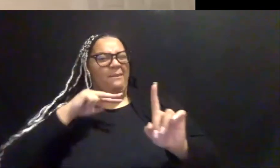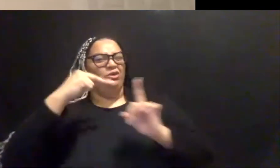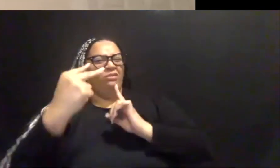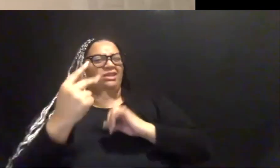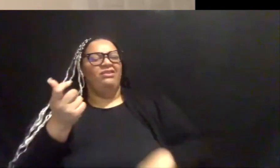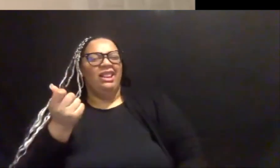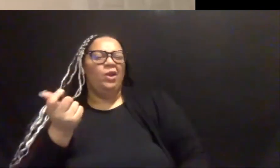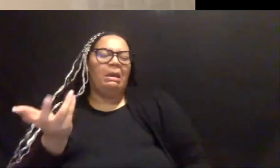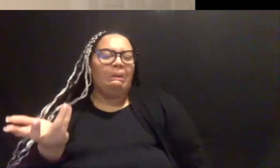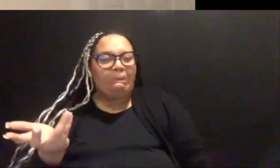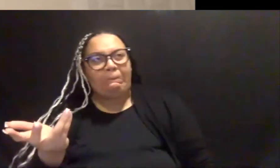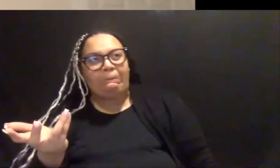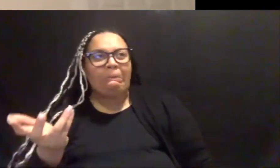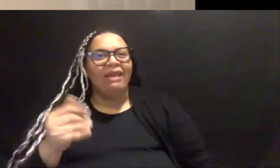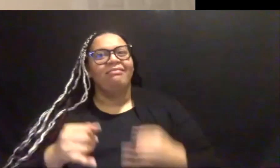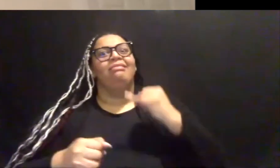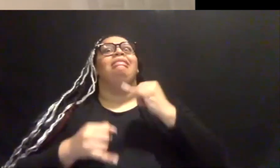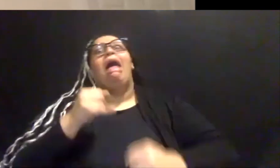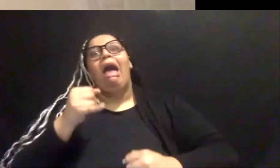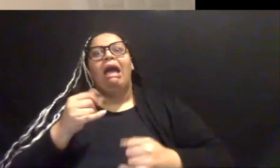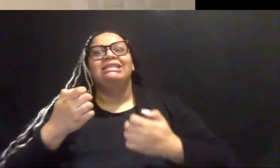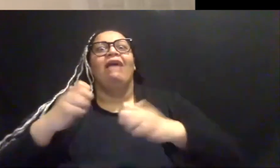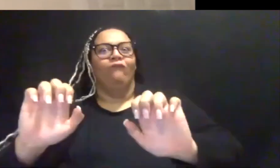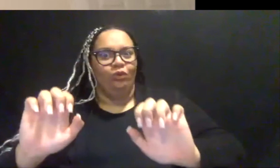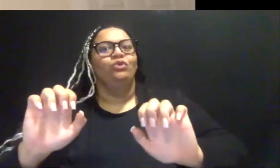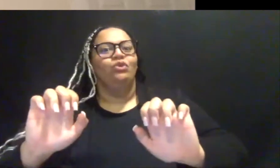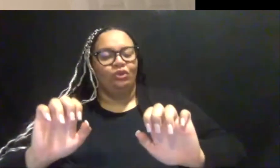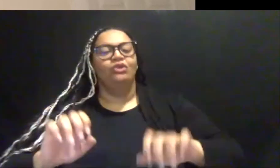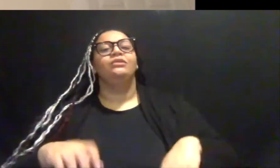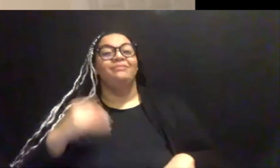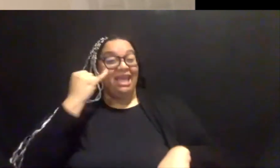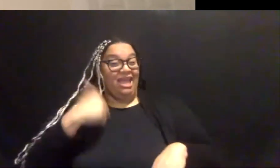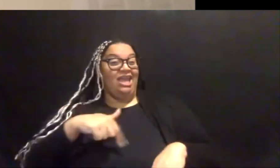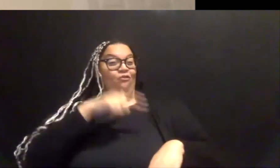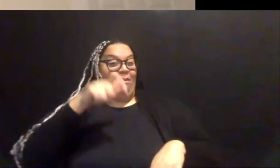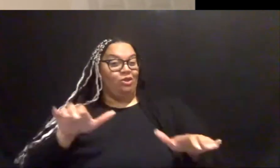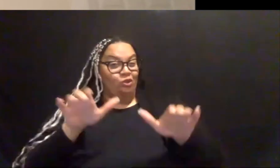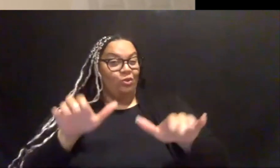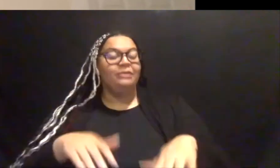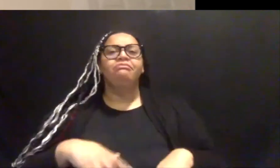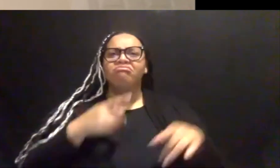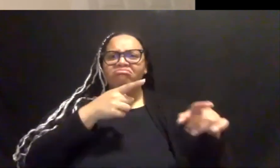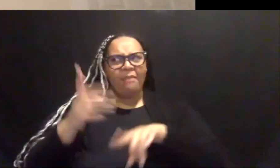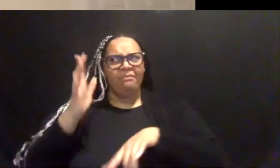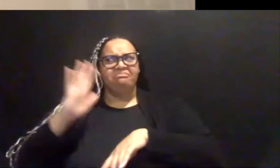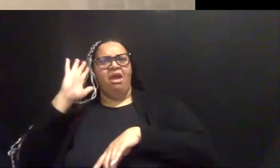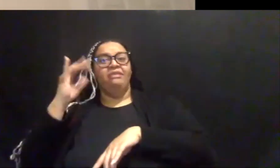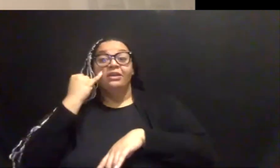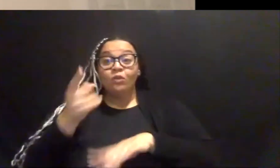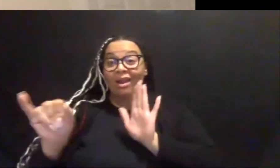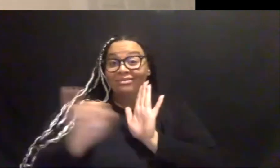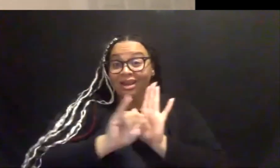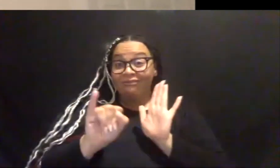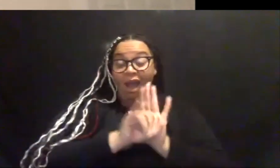last ditch effort if we had to do this. Um, but what's happened in the past actually is if you identify